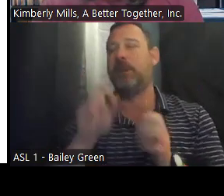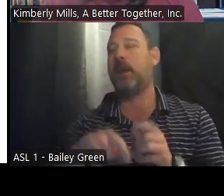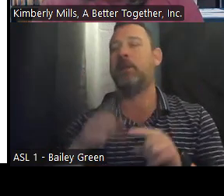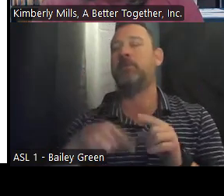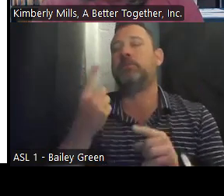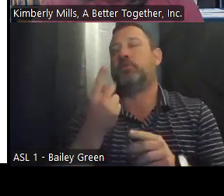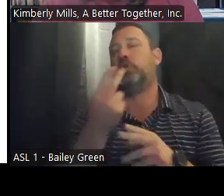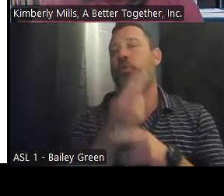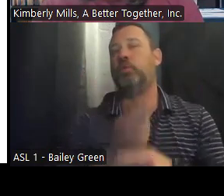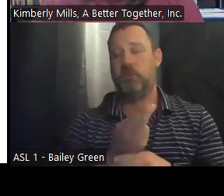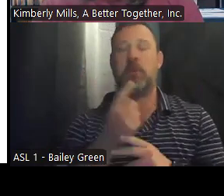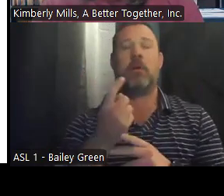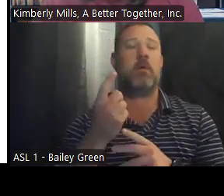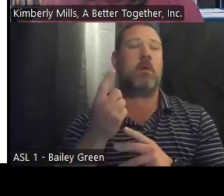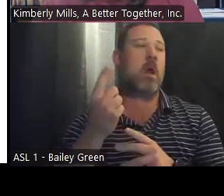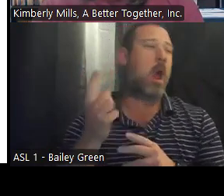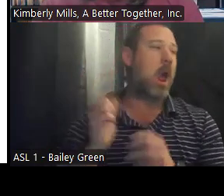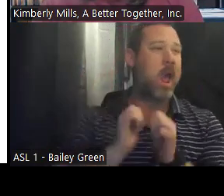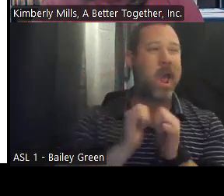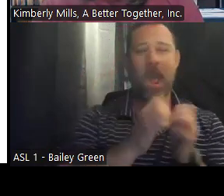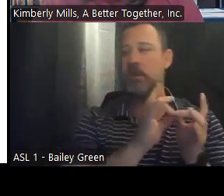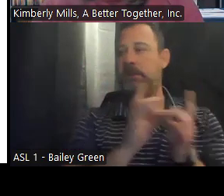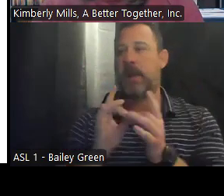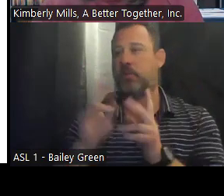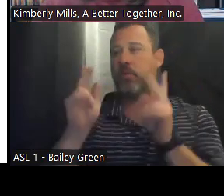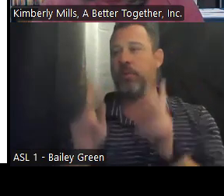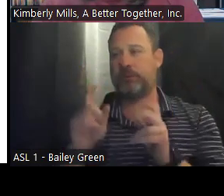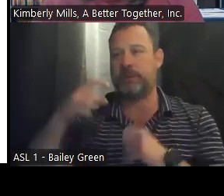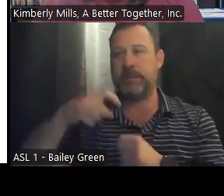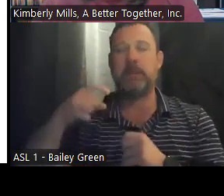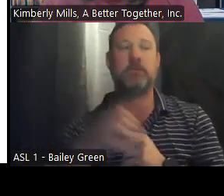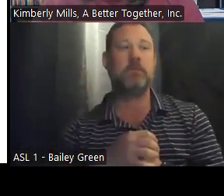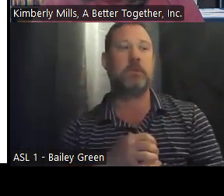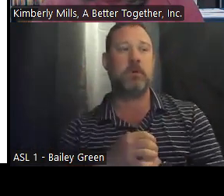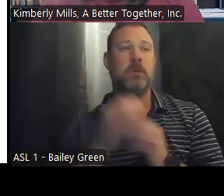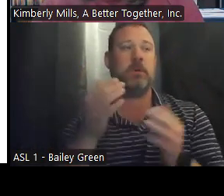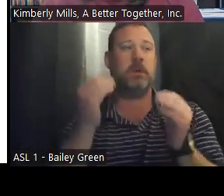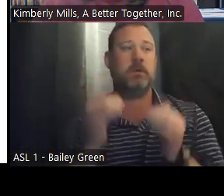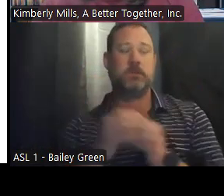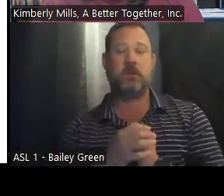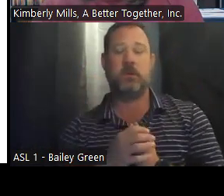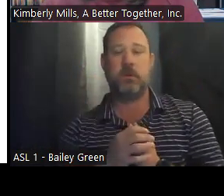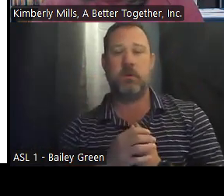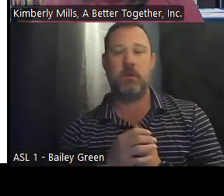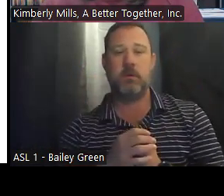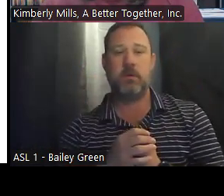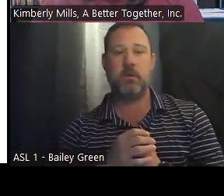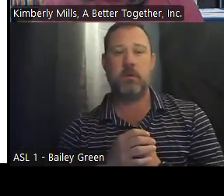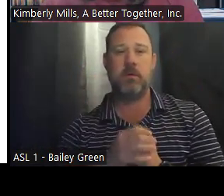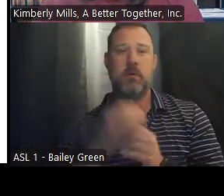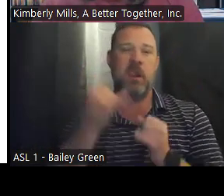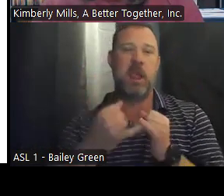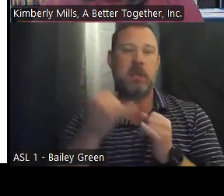utilization. Outcomes need to be, how is it tied to a person's needs? Next slide. We're getting to the